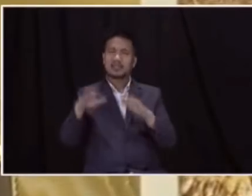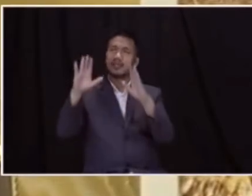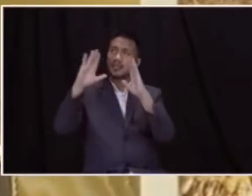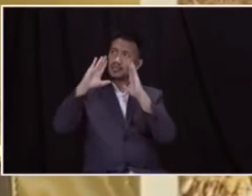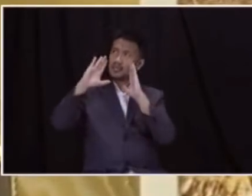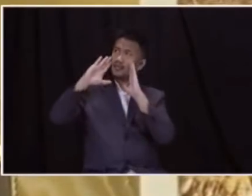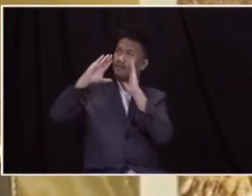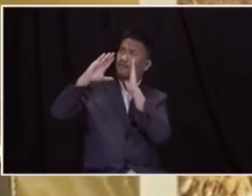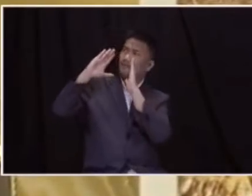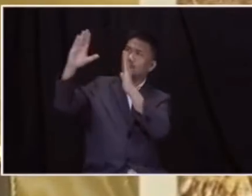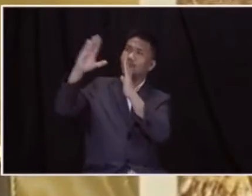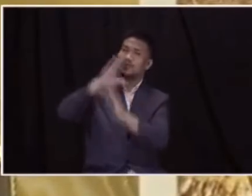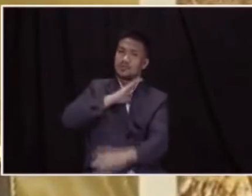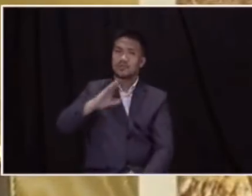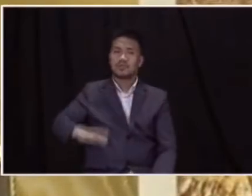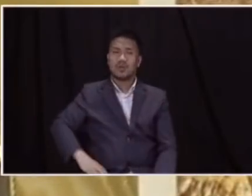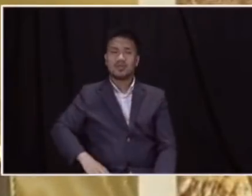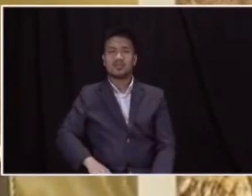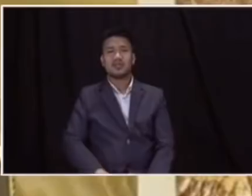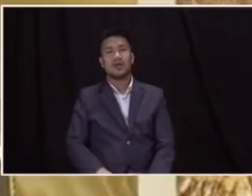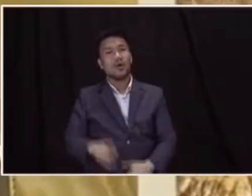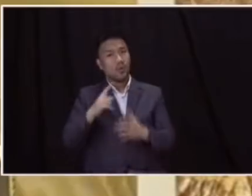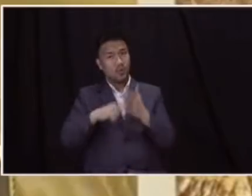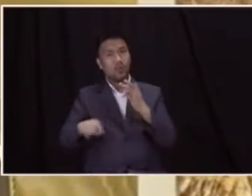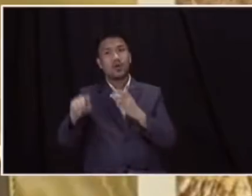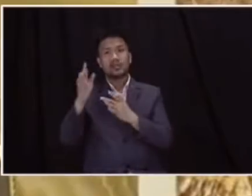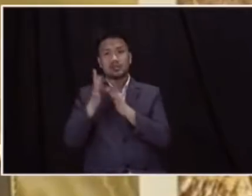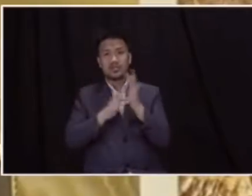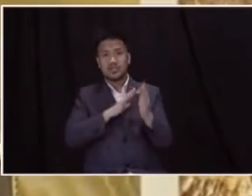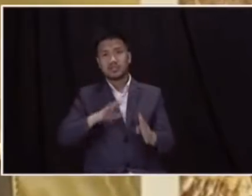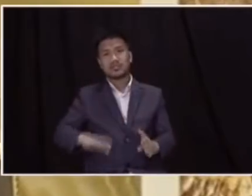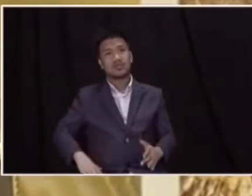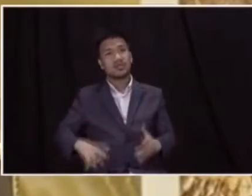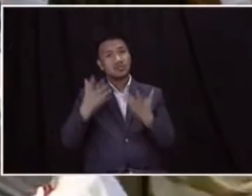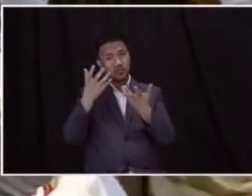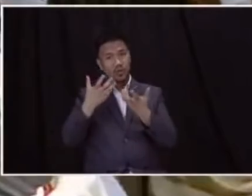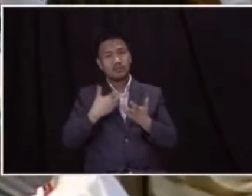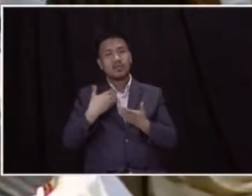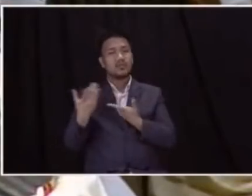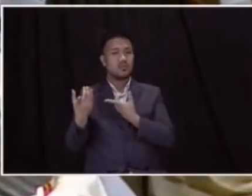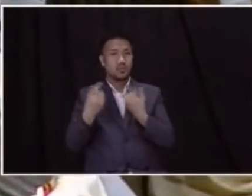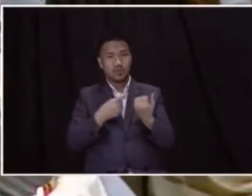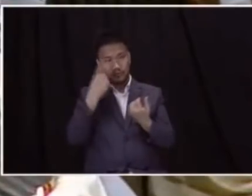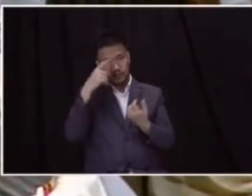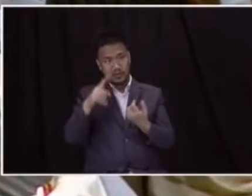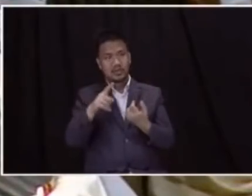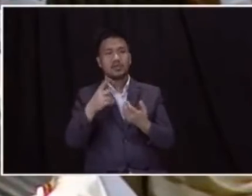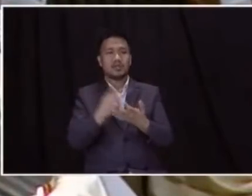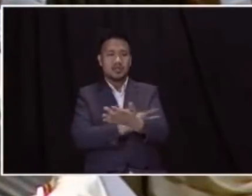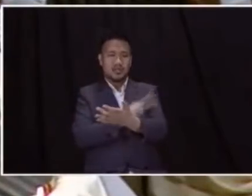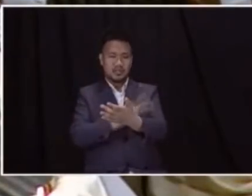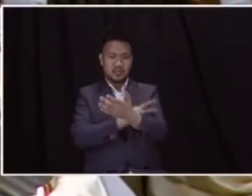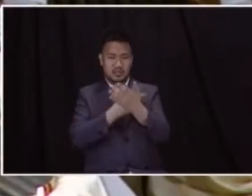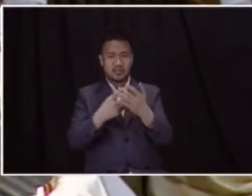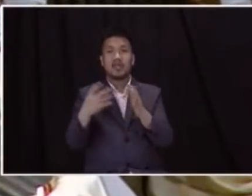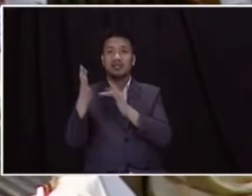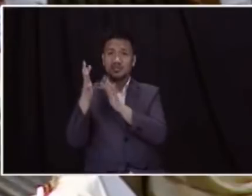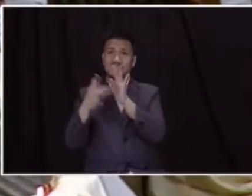attentively to Christ, what he wills me to do for his sheep. And he reveals his